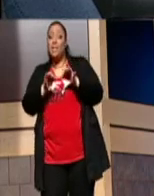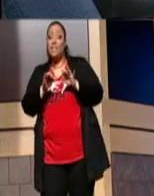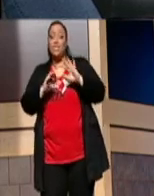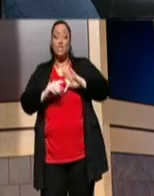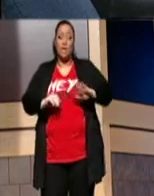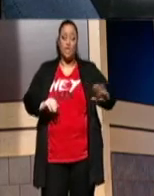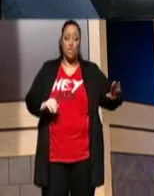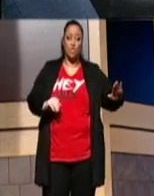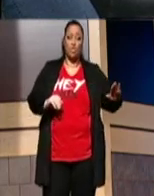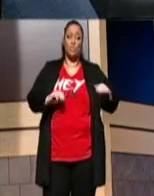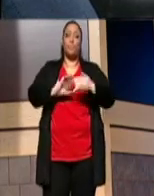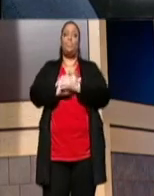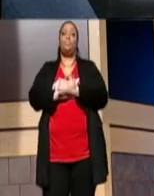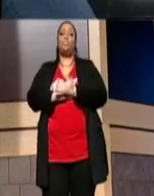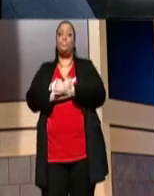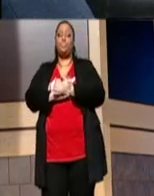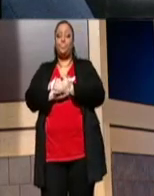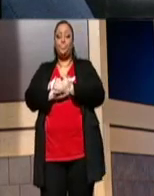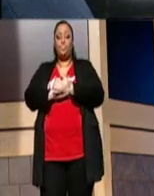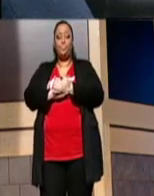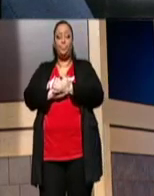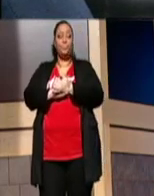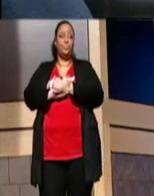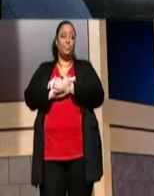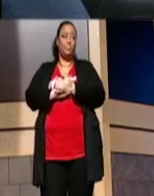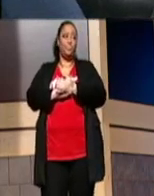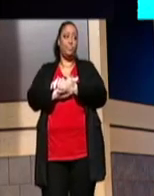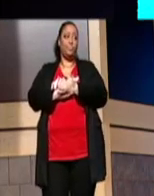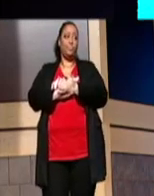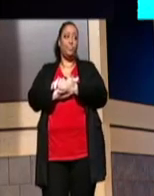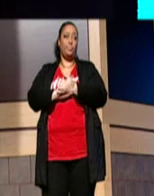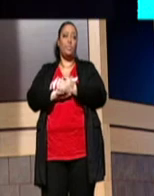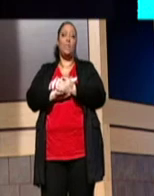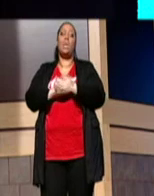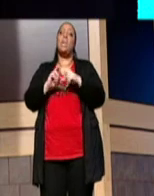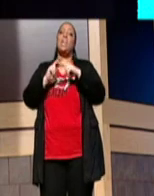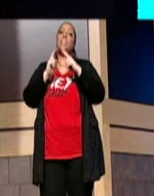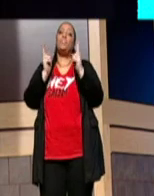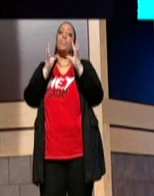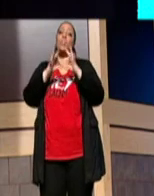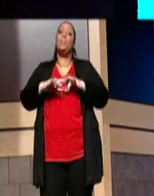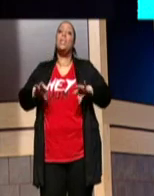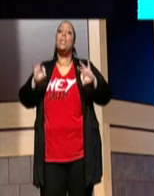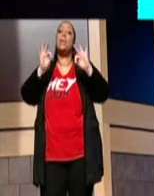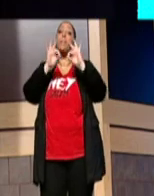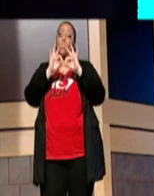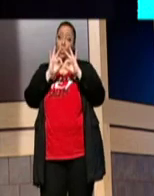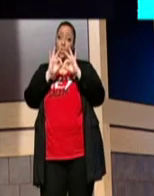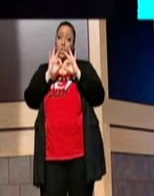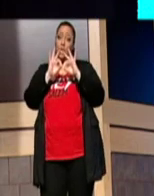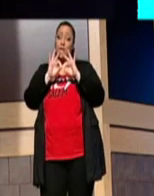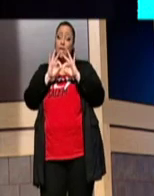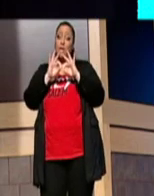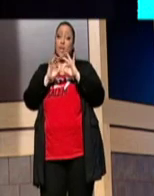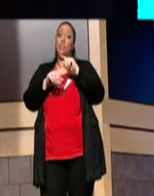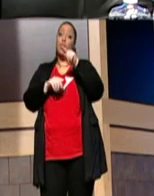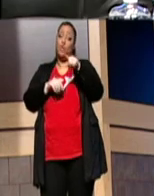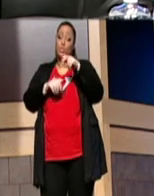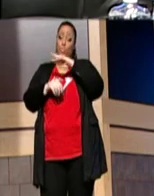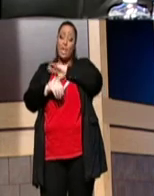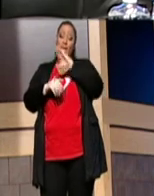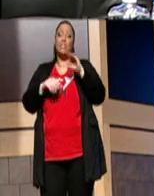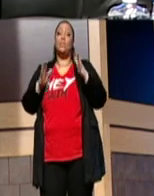How do we explain what's going on right now to kids? Yeah. This is very important that you, as a believer, now we're talking to believers.